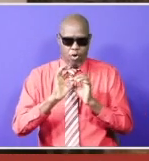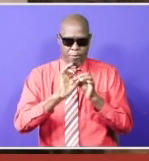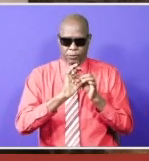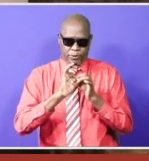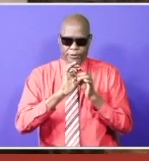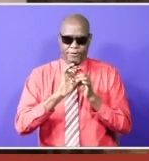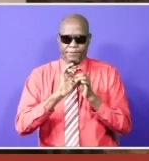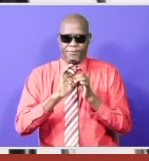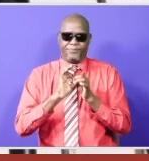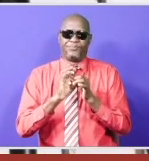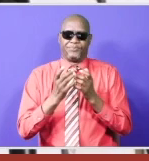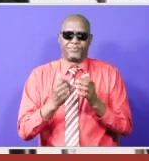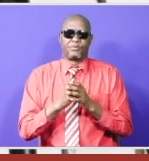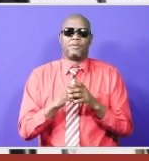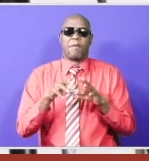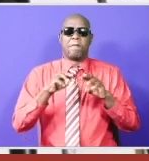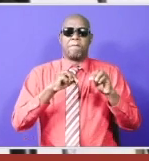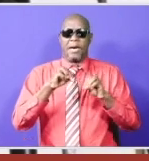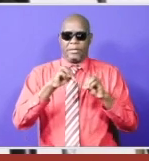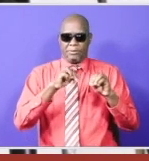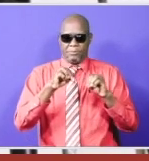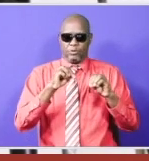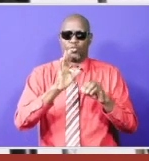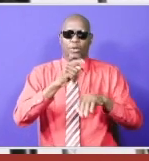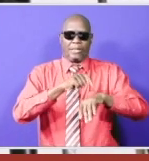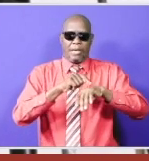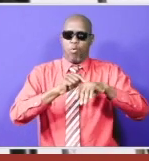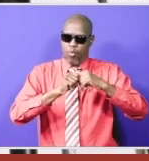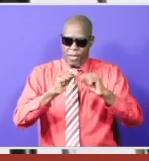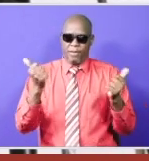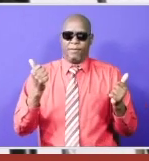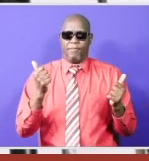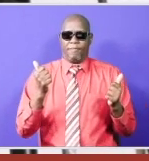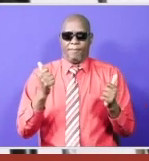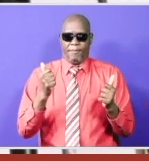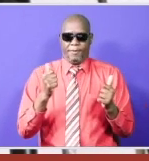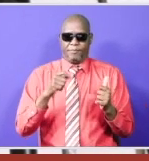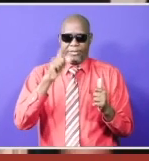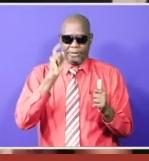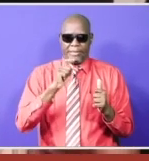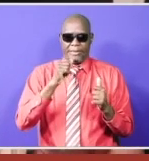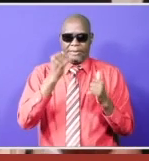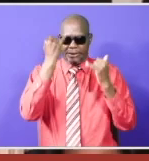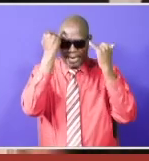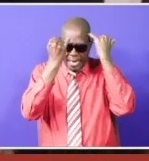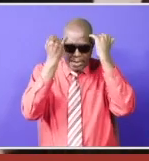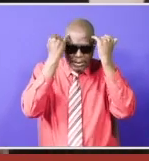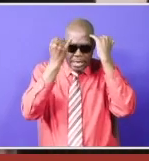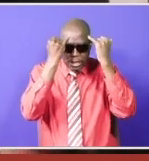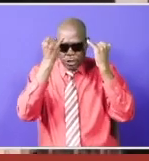you should be able to manage your time very well. You should be able to be creative, you should be